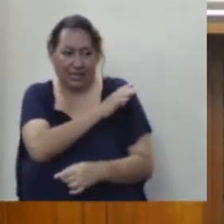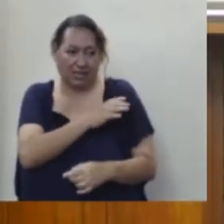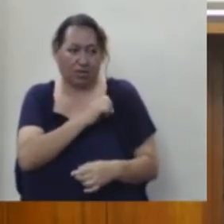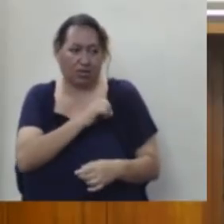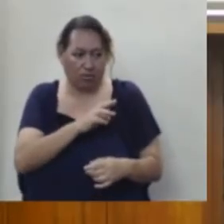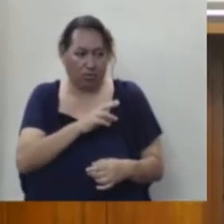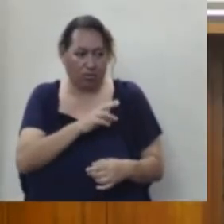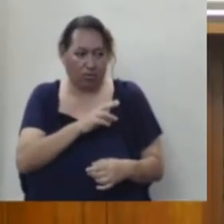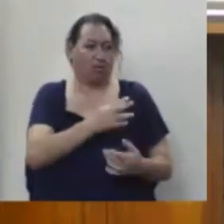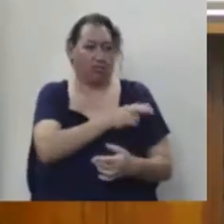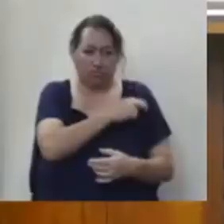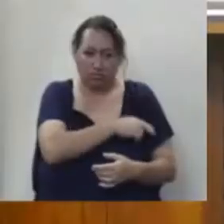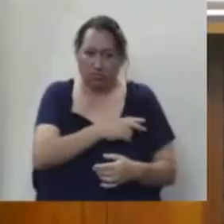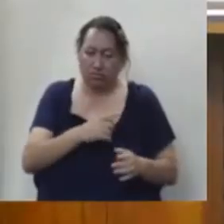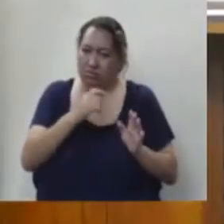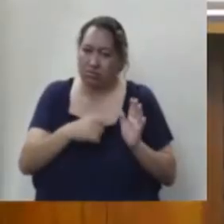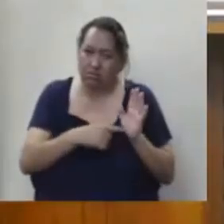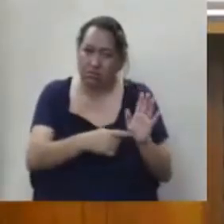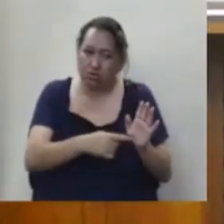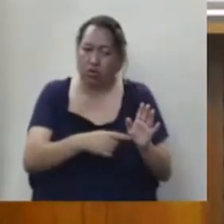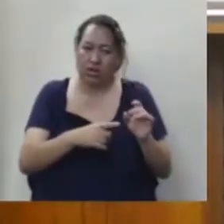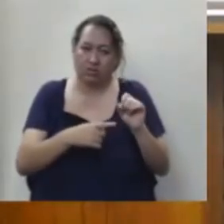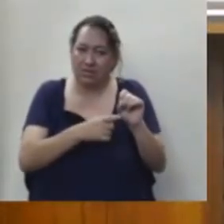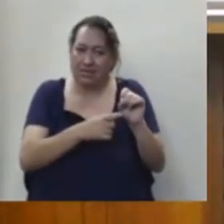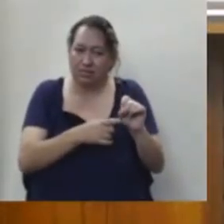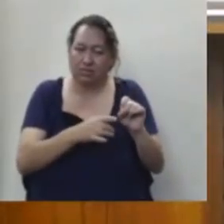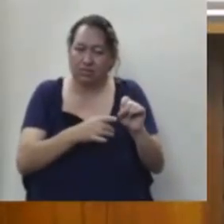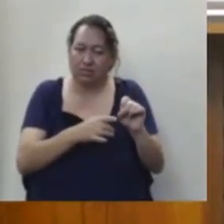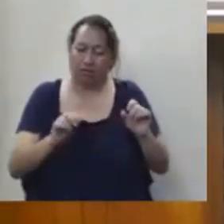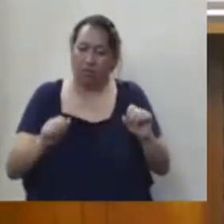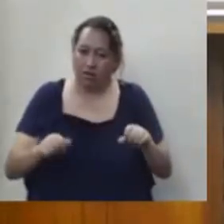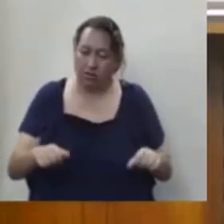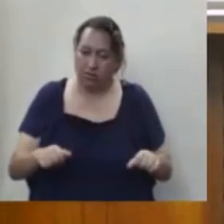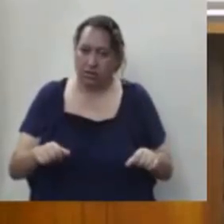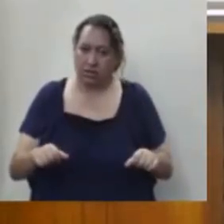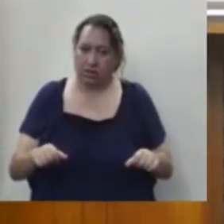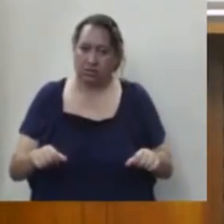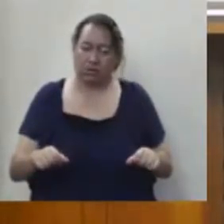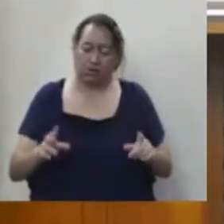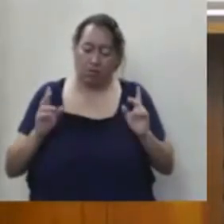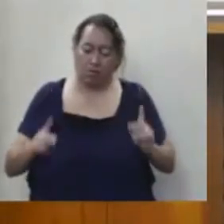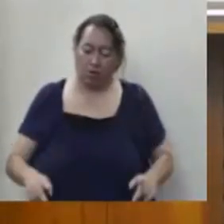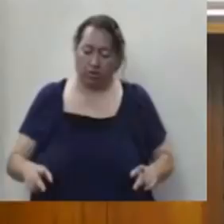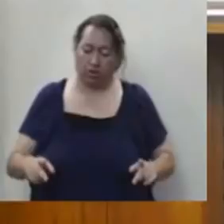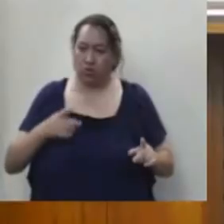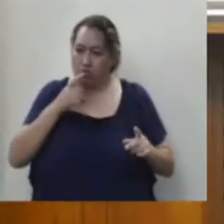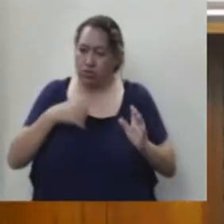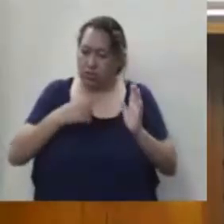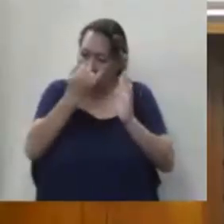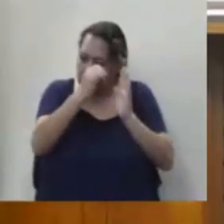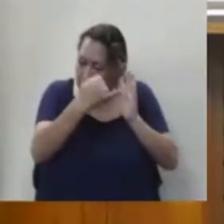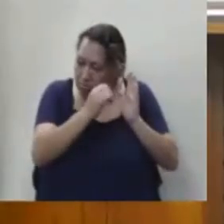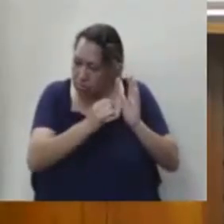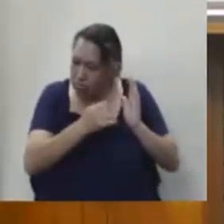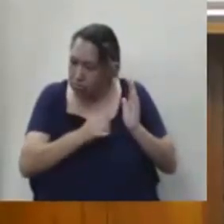could lead them to possibly being a person under investigation. And that is why,